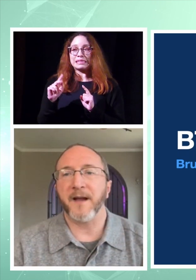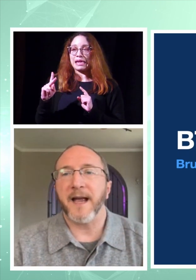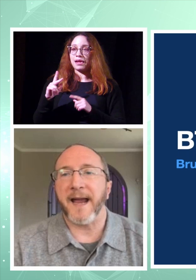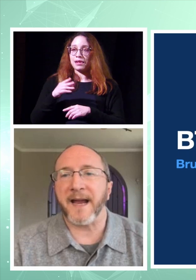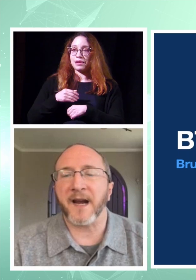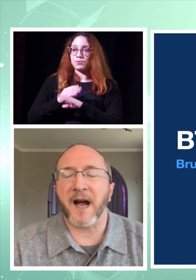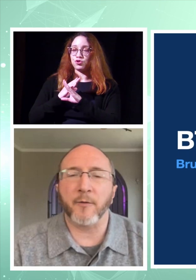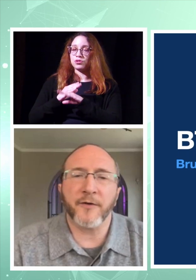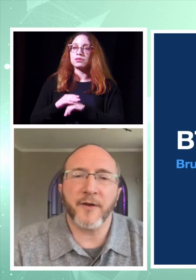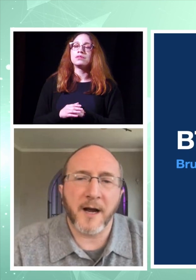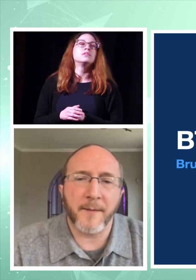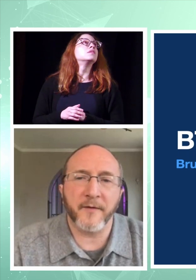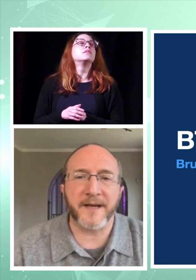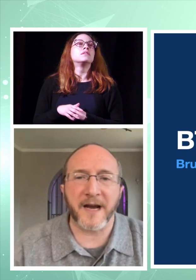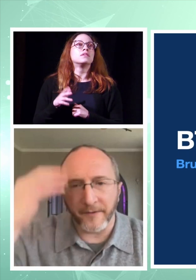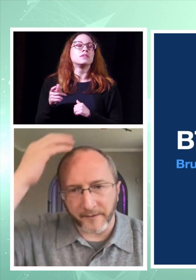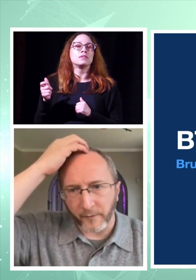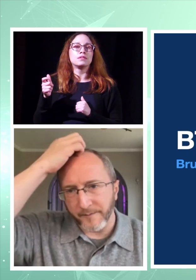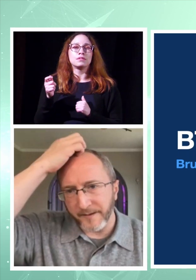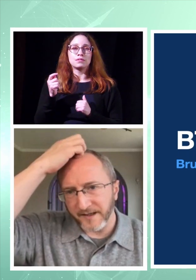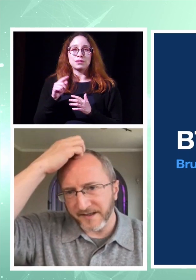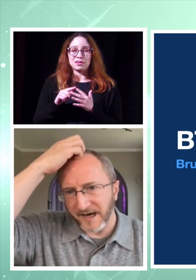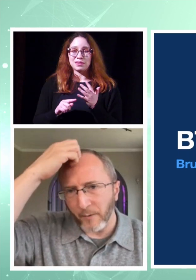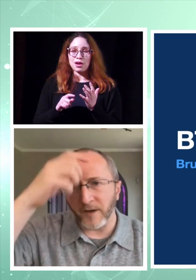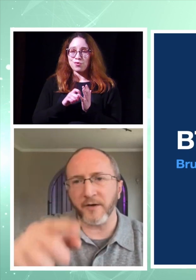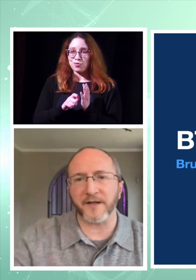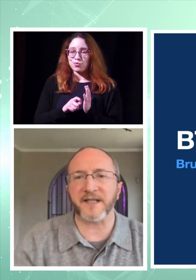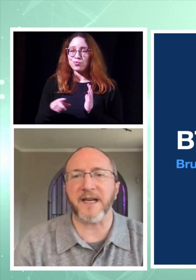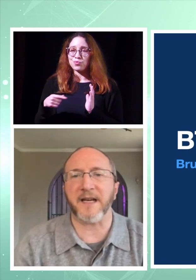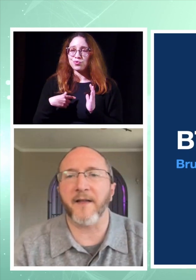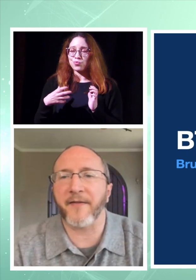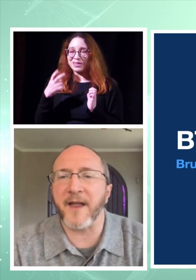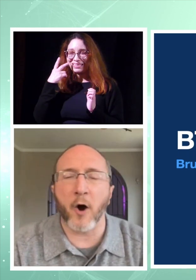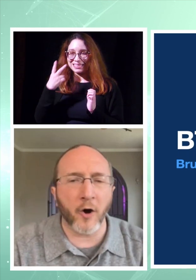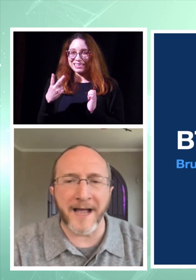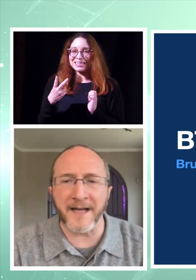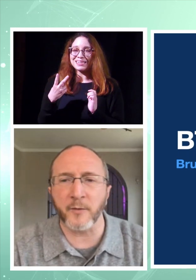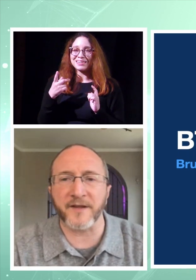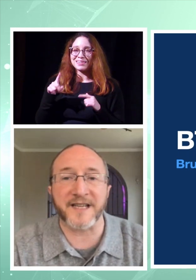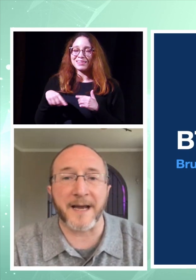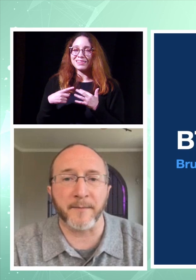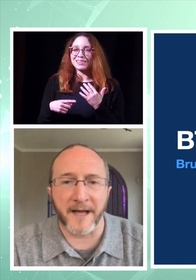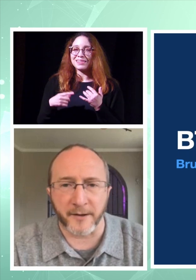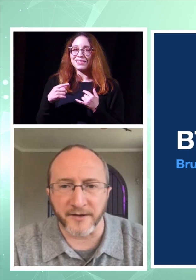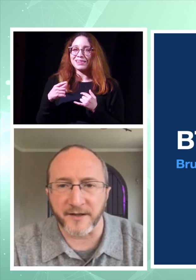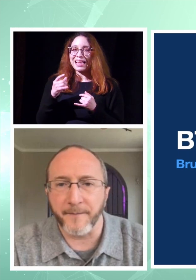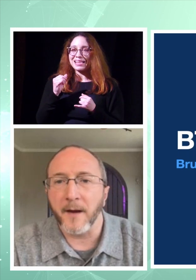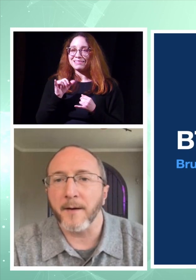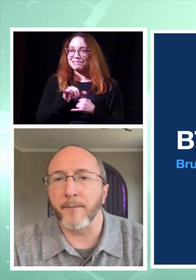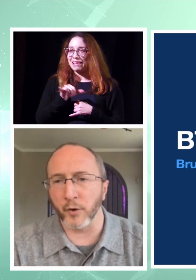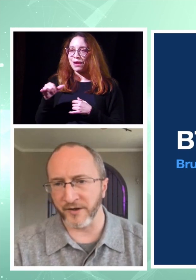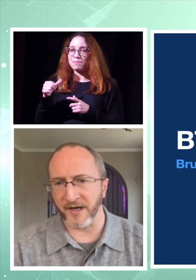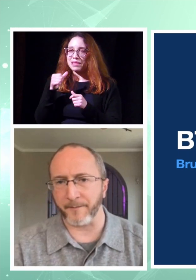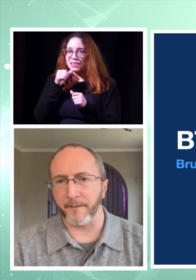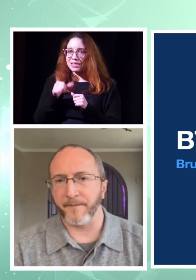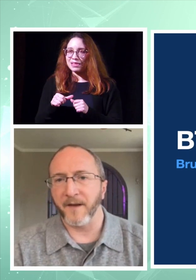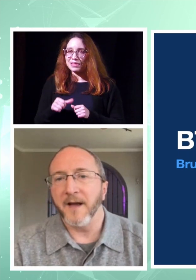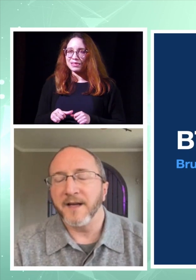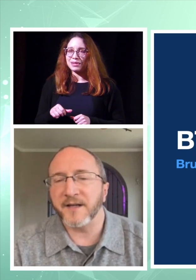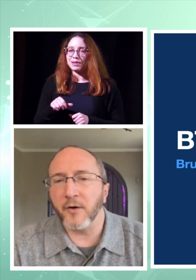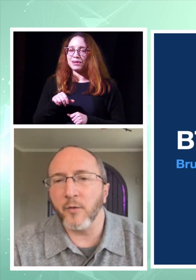inhibitors. And I wrote a couple of them down there for you because I wanted you to see that they all end with the same letters,